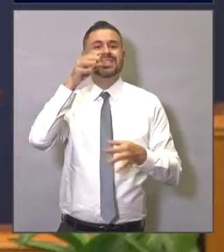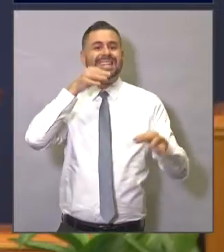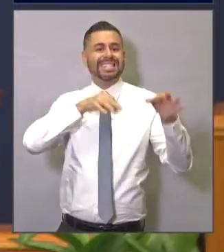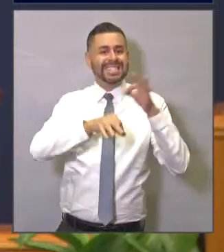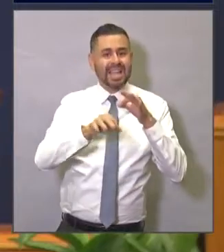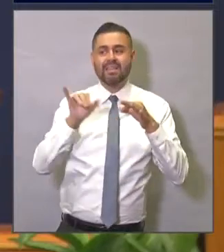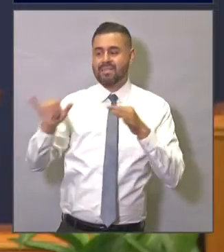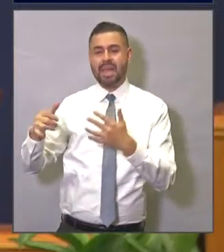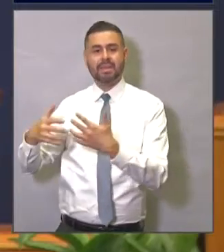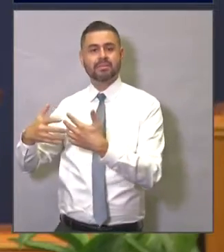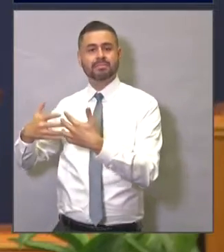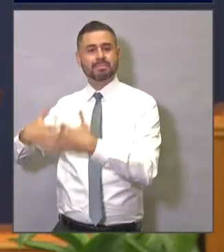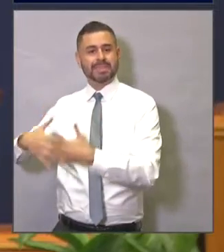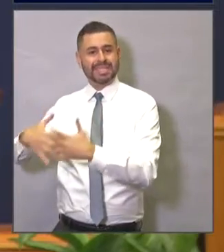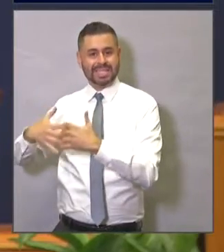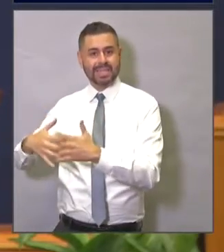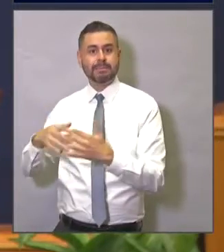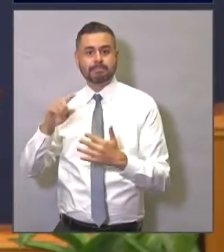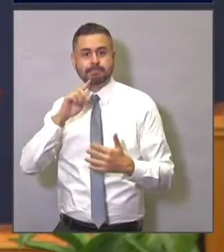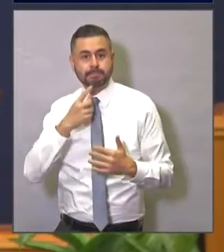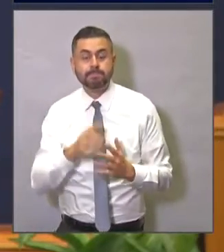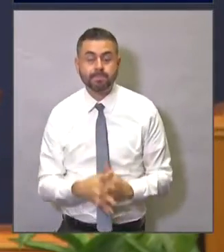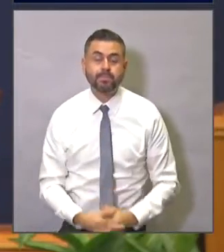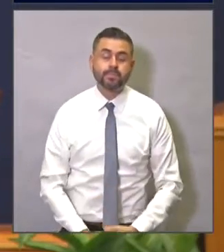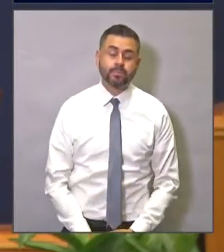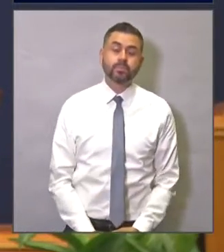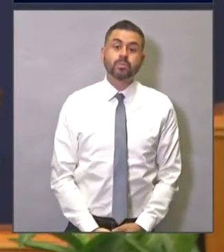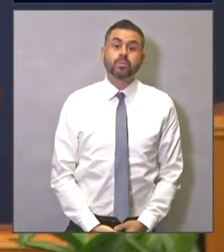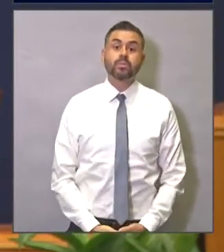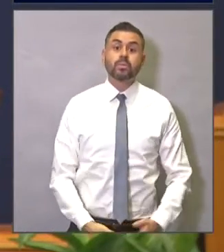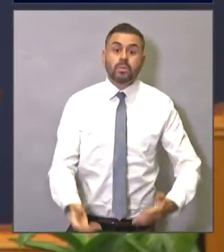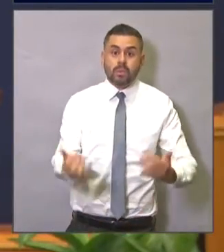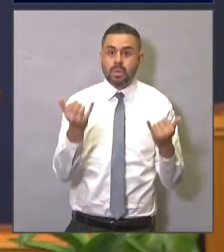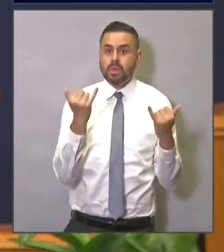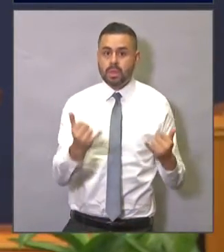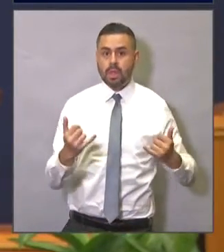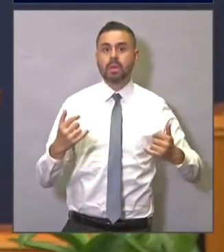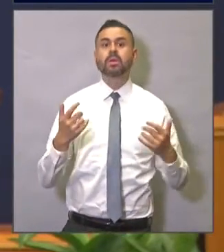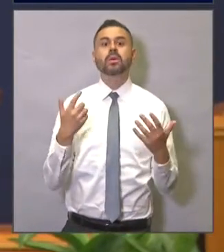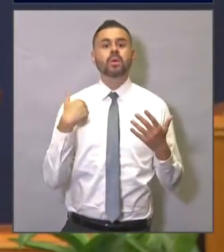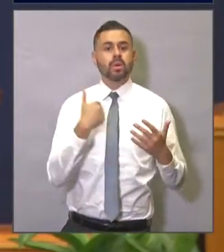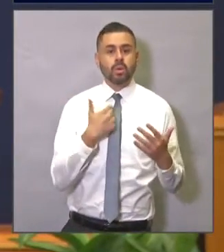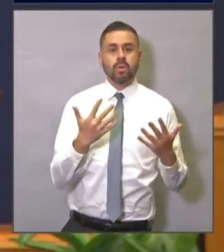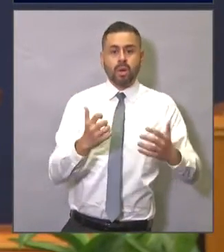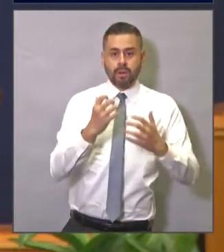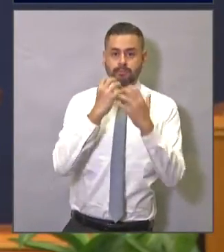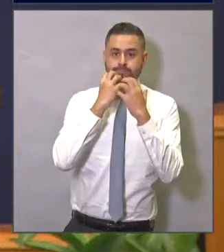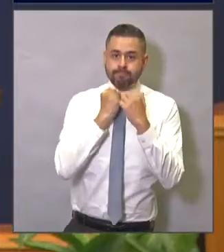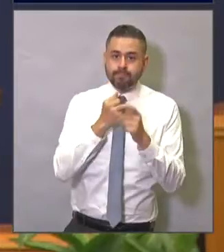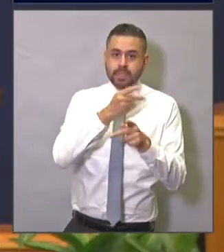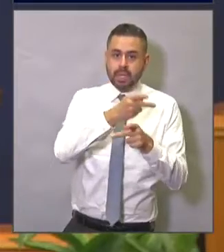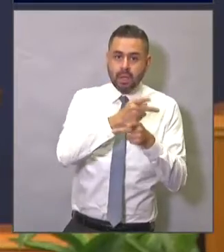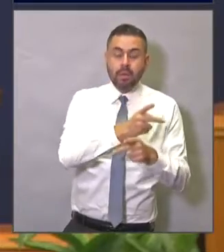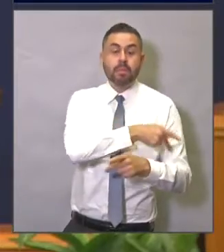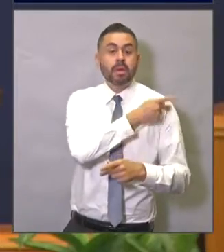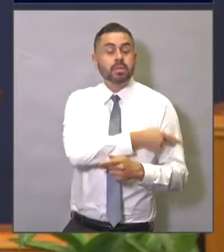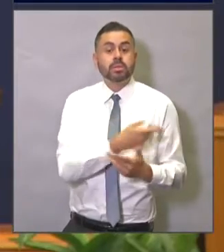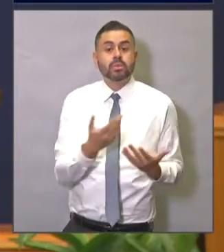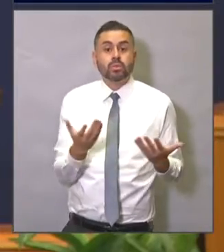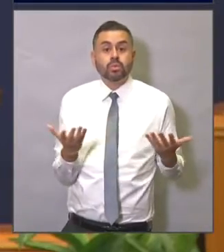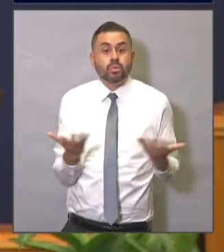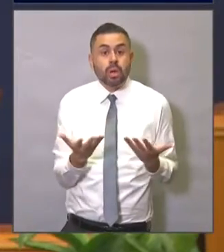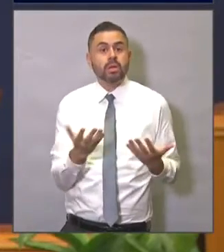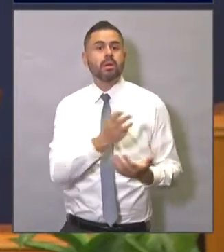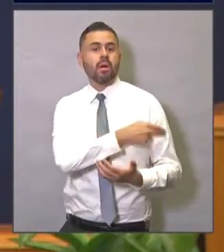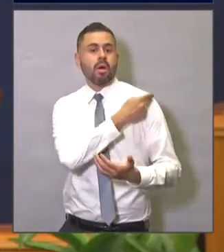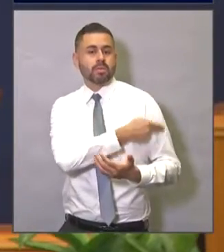to mechanical ventilation. To care for the patients beyond the number of beds that we have available, hospitals will have to